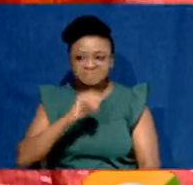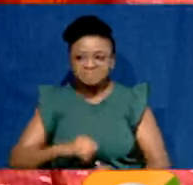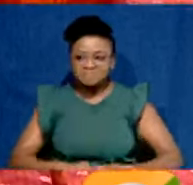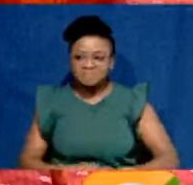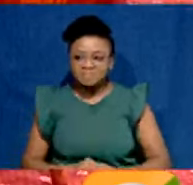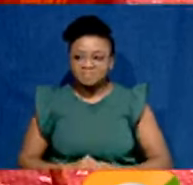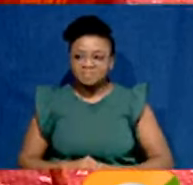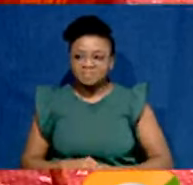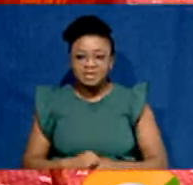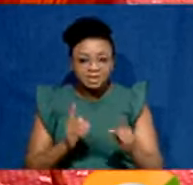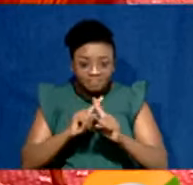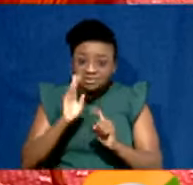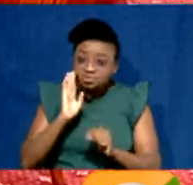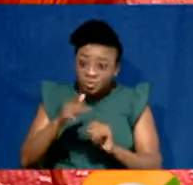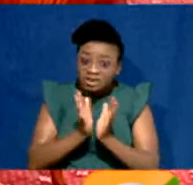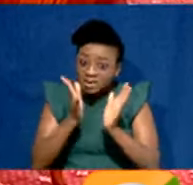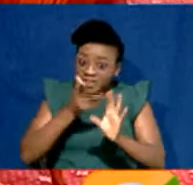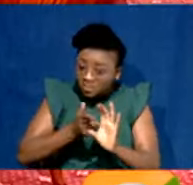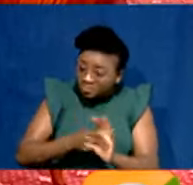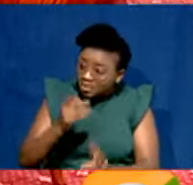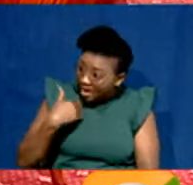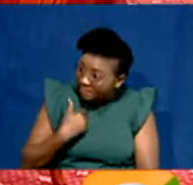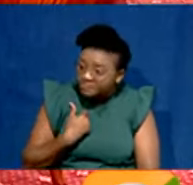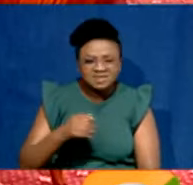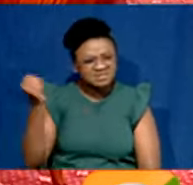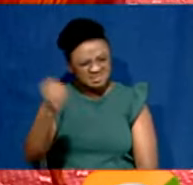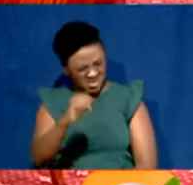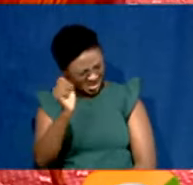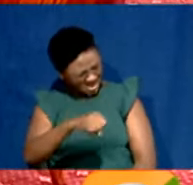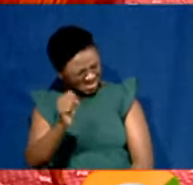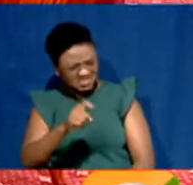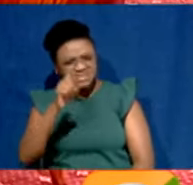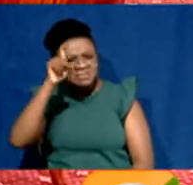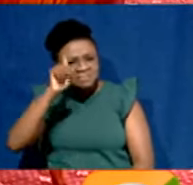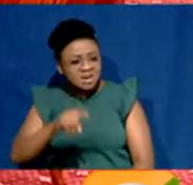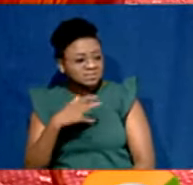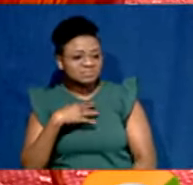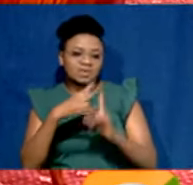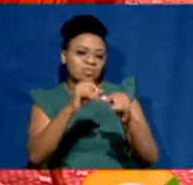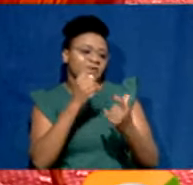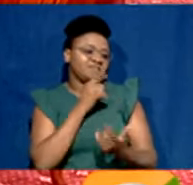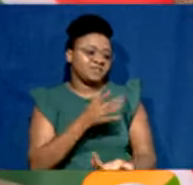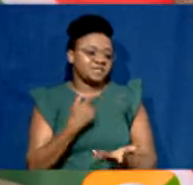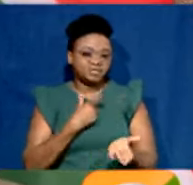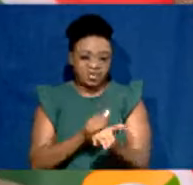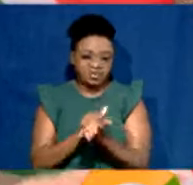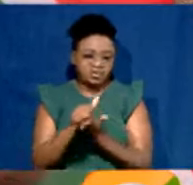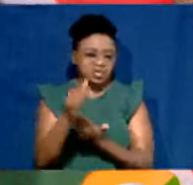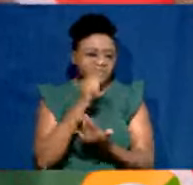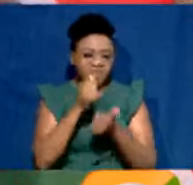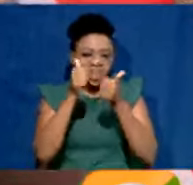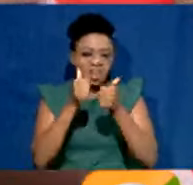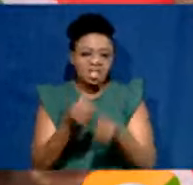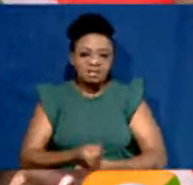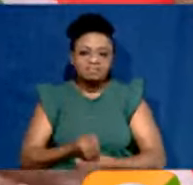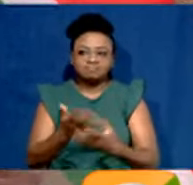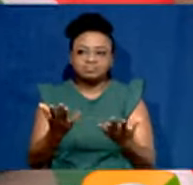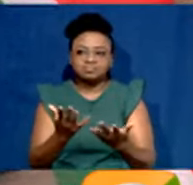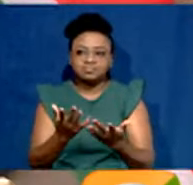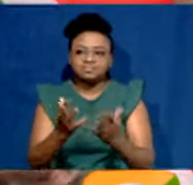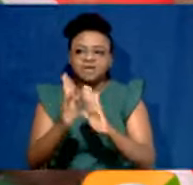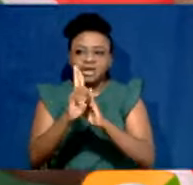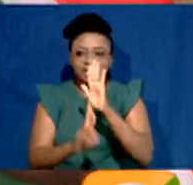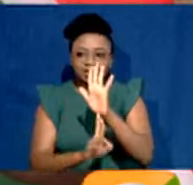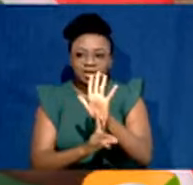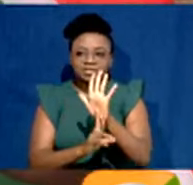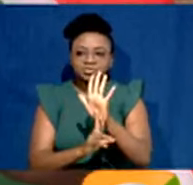Tausisha wananchi katika hili swala. Kabisa, sindio nimekuambia, saa hizi tumepublish regulations. Sasa imeenda kwa bila mabadiliko yoyote